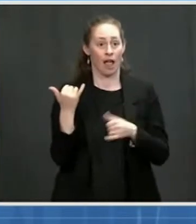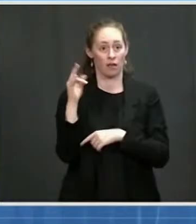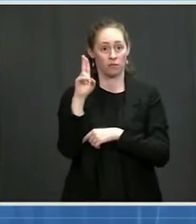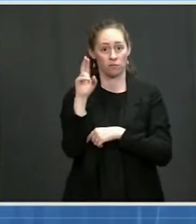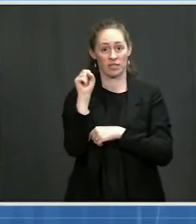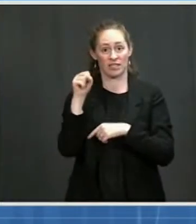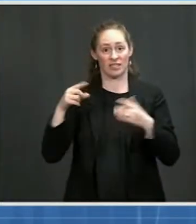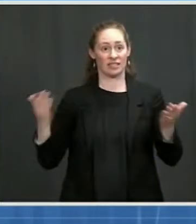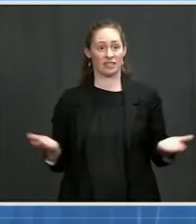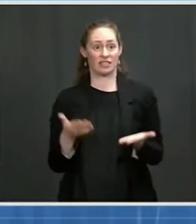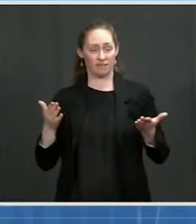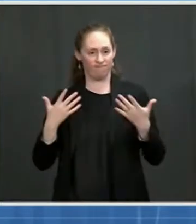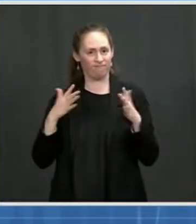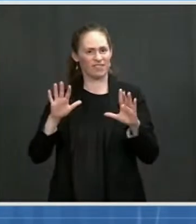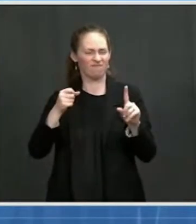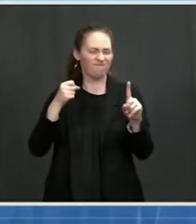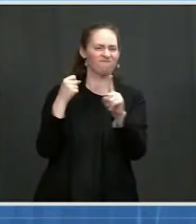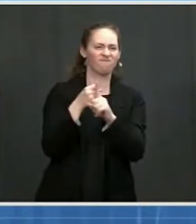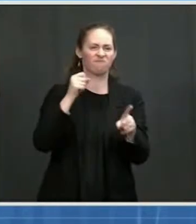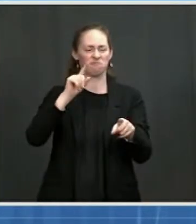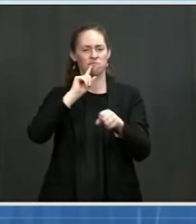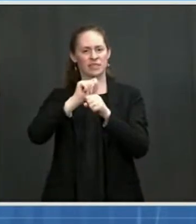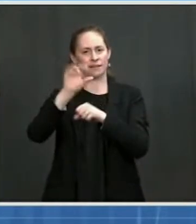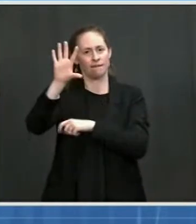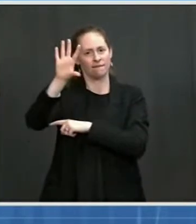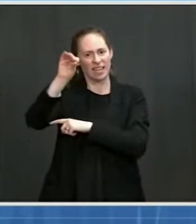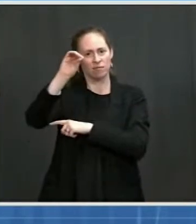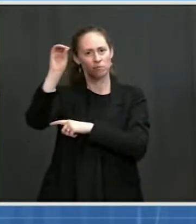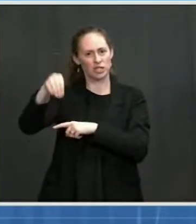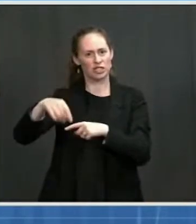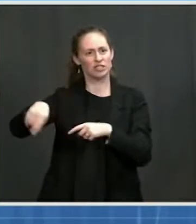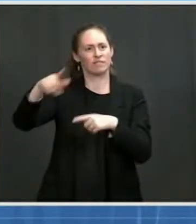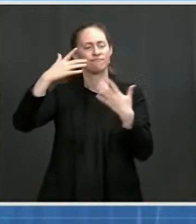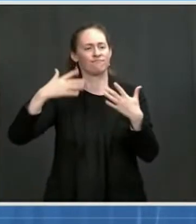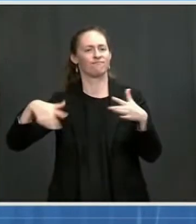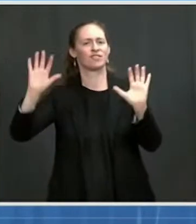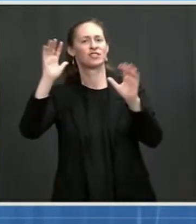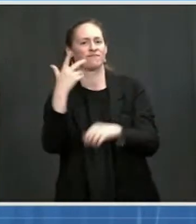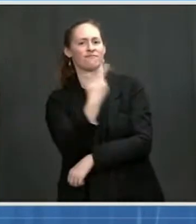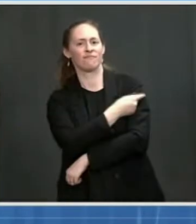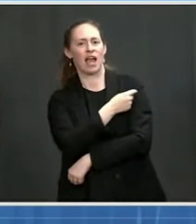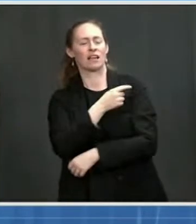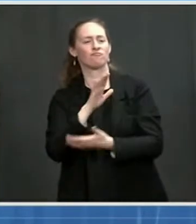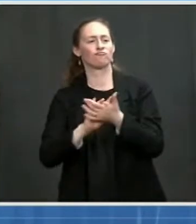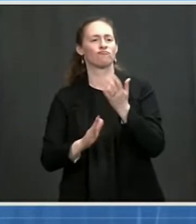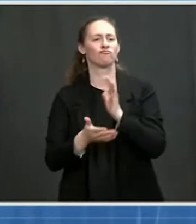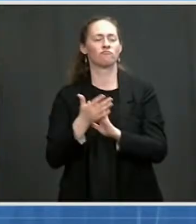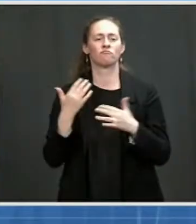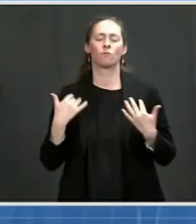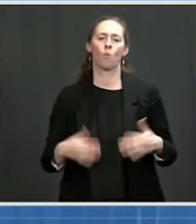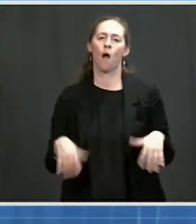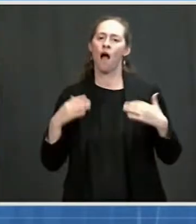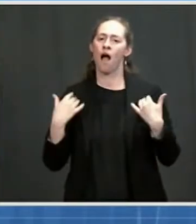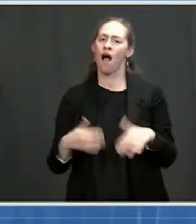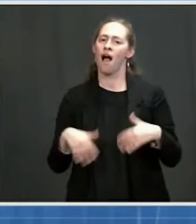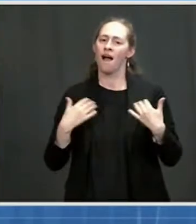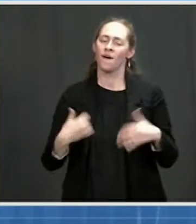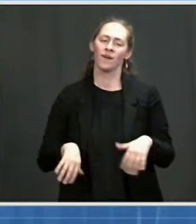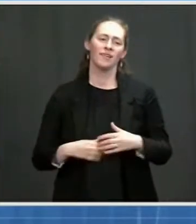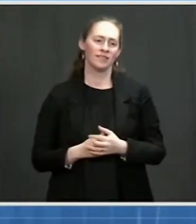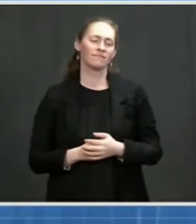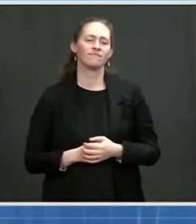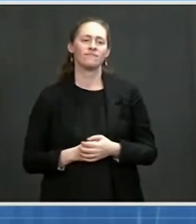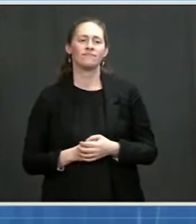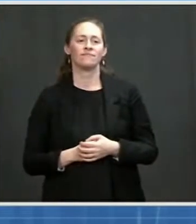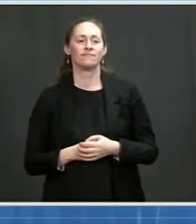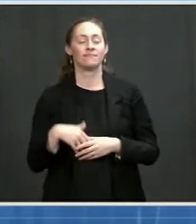vaccinated. This is a major milestone in our country's vaccination efforts. The number was